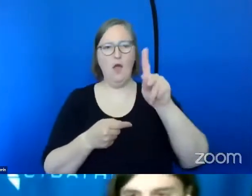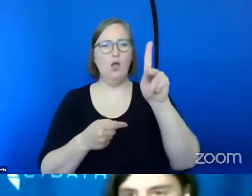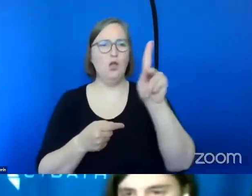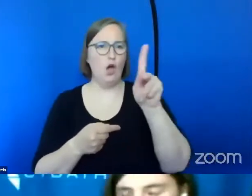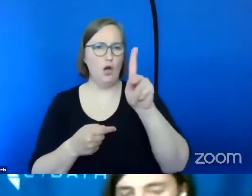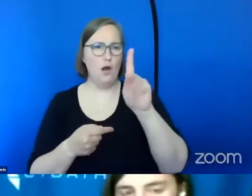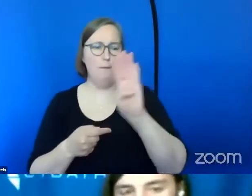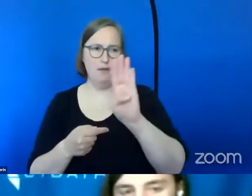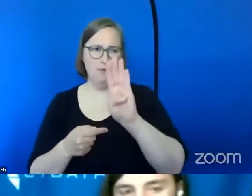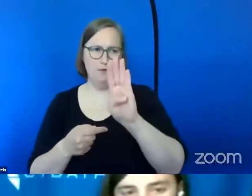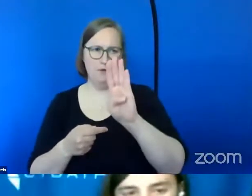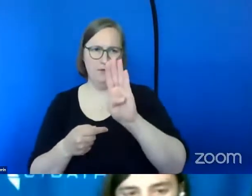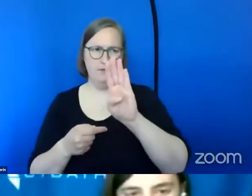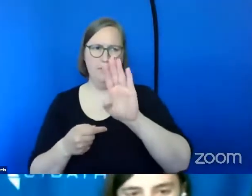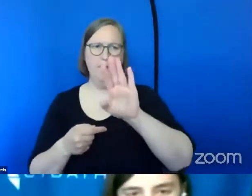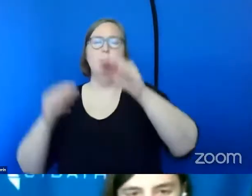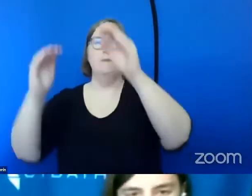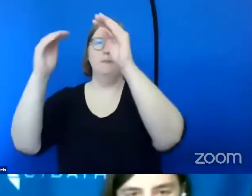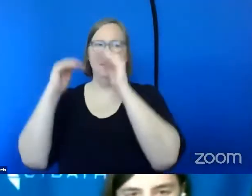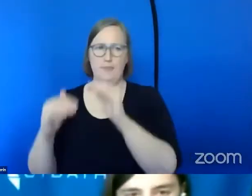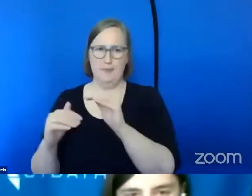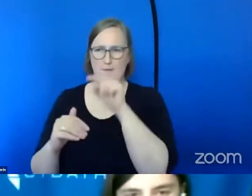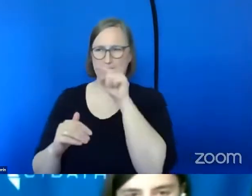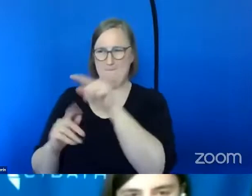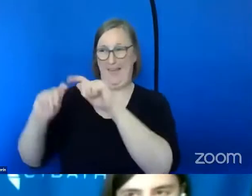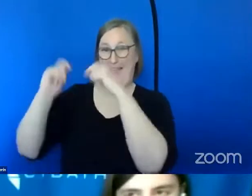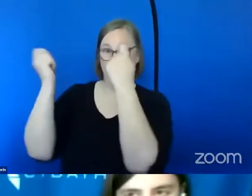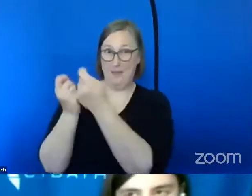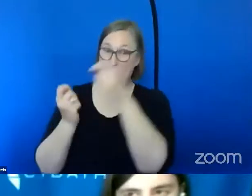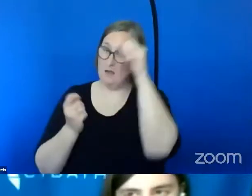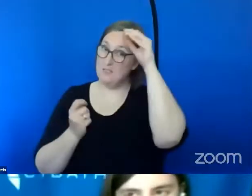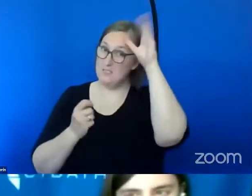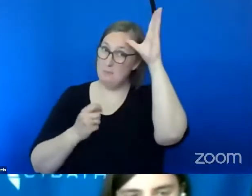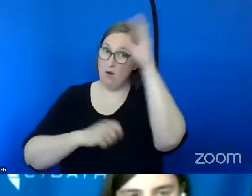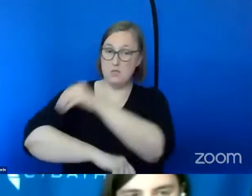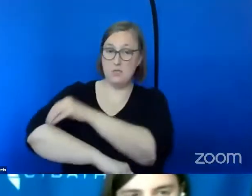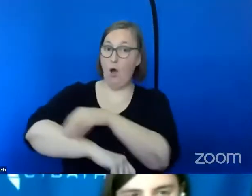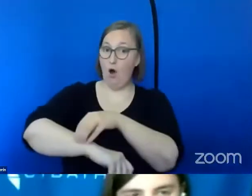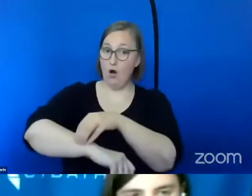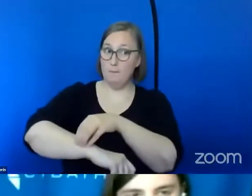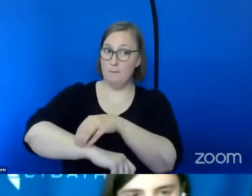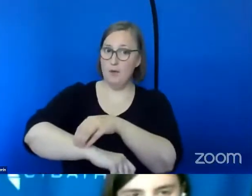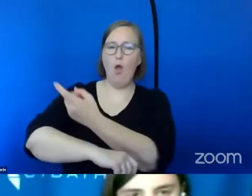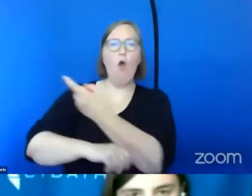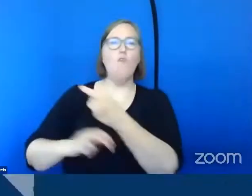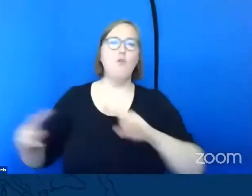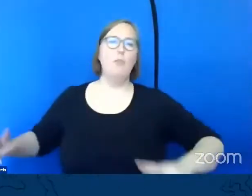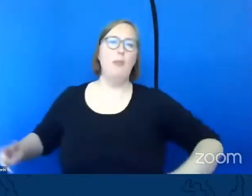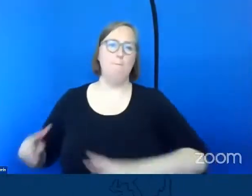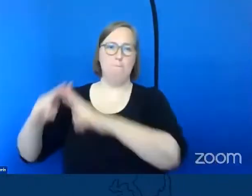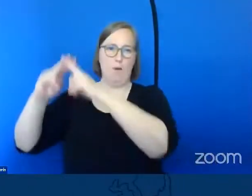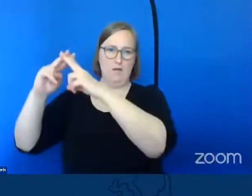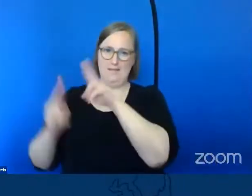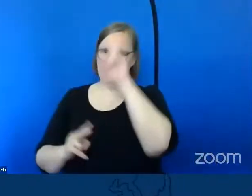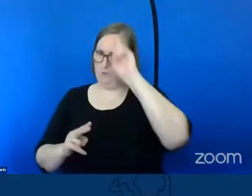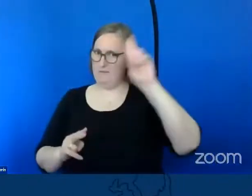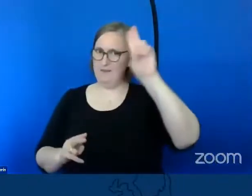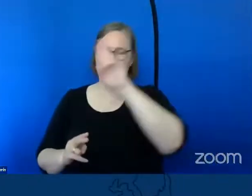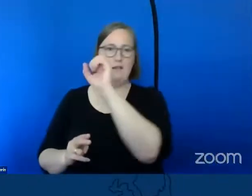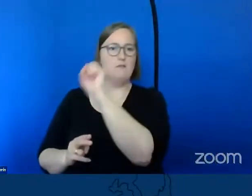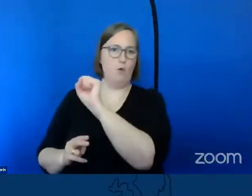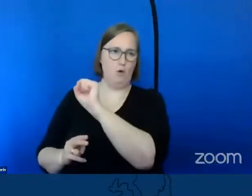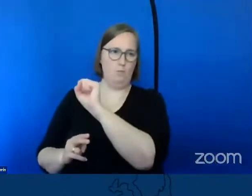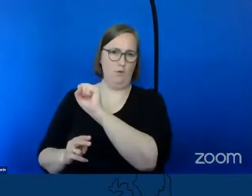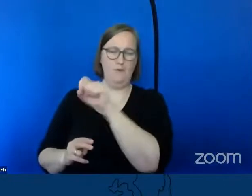ready to try and improve on his time. And I think it's a very valid point that we've heard from Roland, that the Smart Arm team know